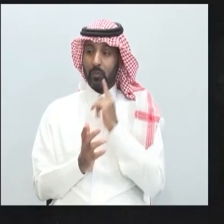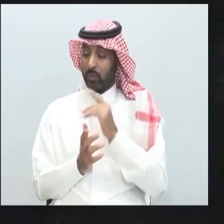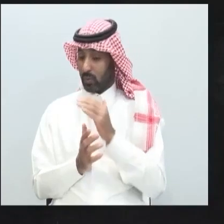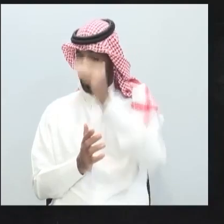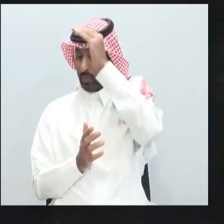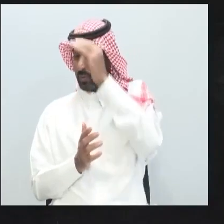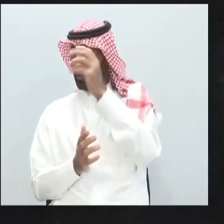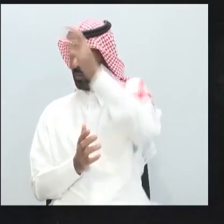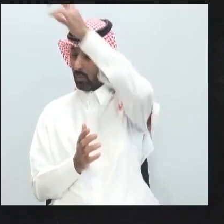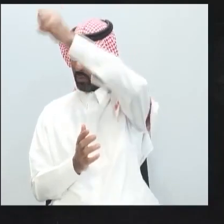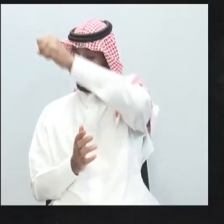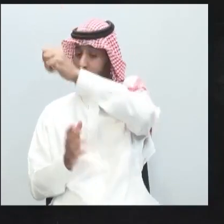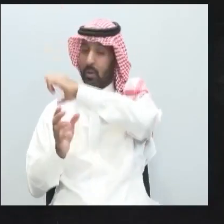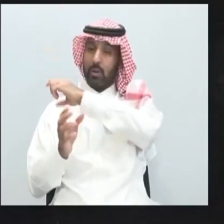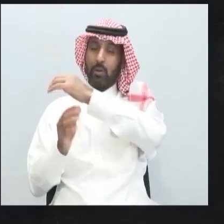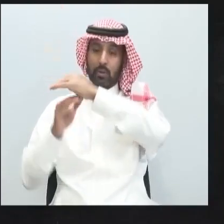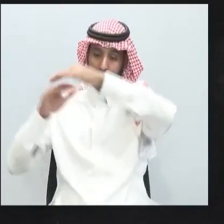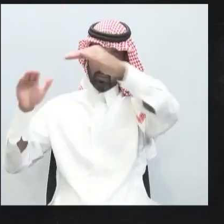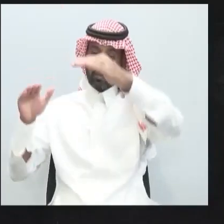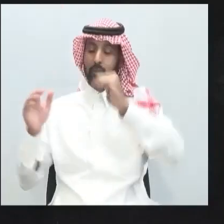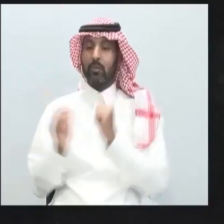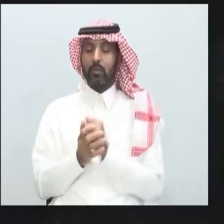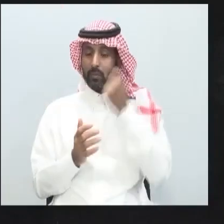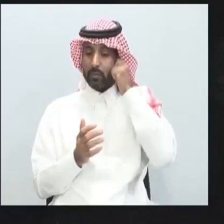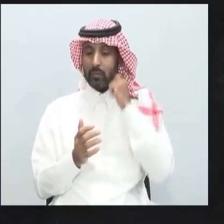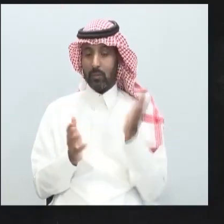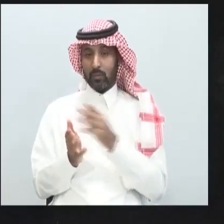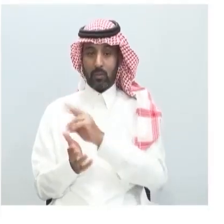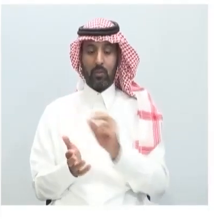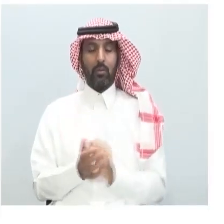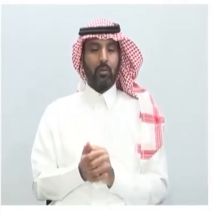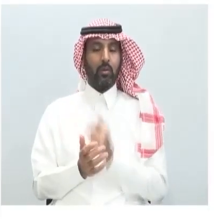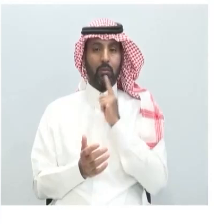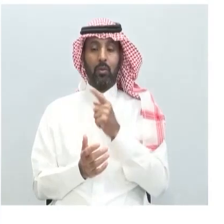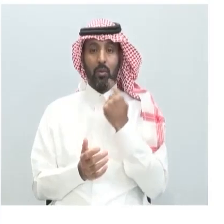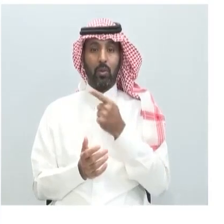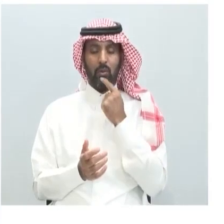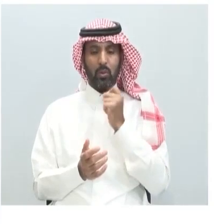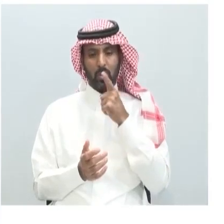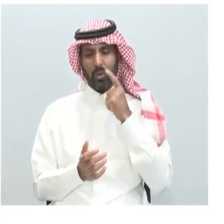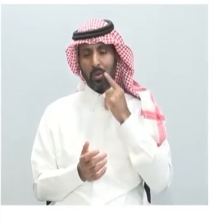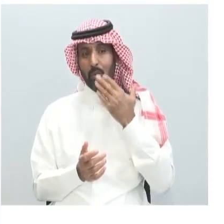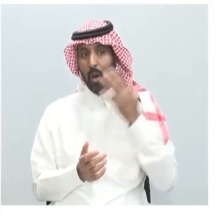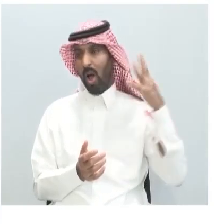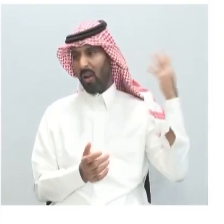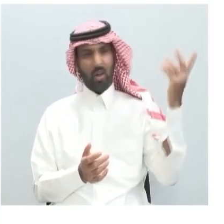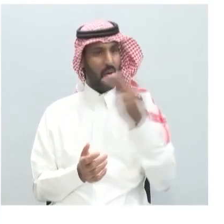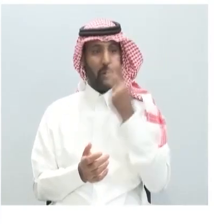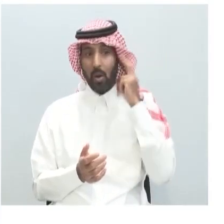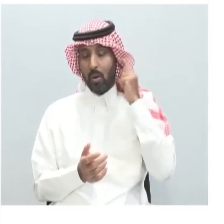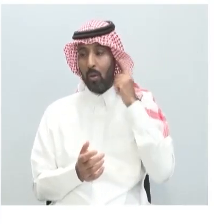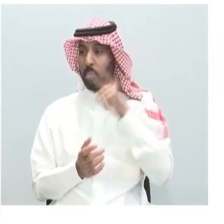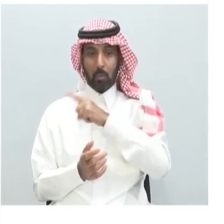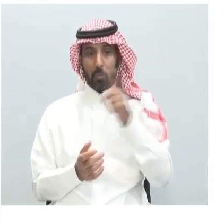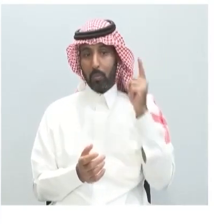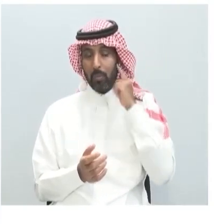tall enough to reach the shelf. The other example here, you're talking loudly enough, everyone can